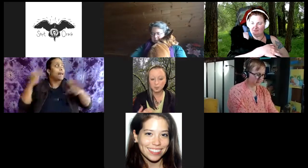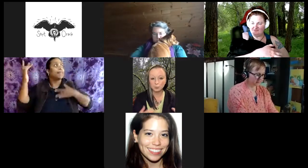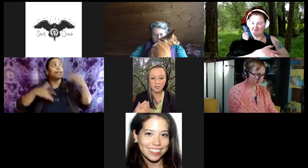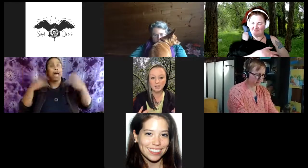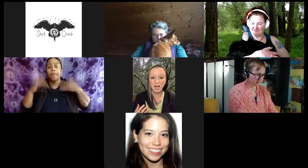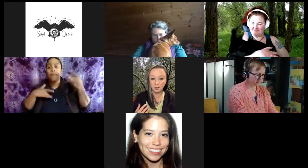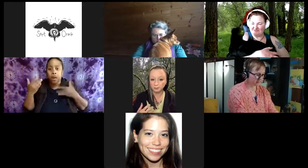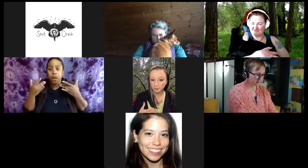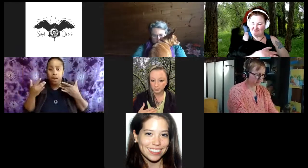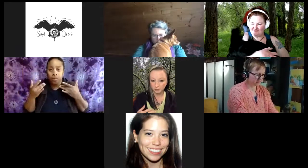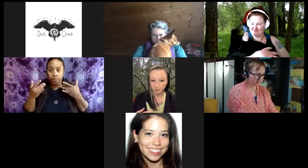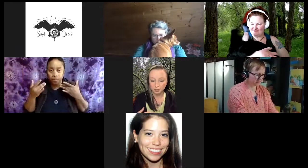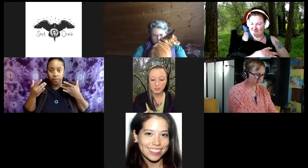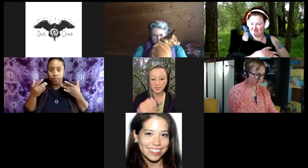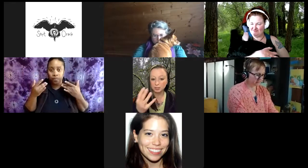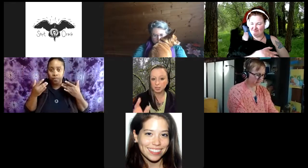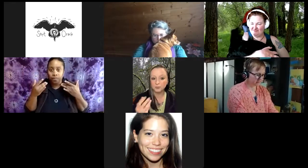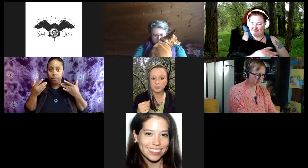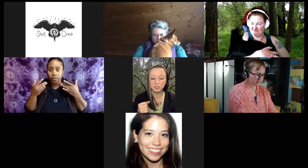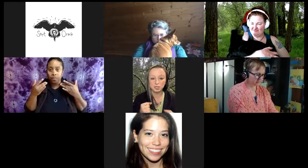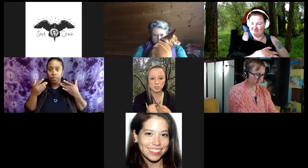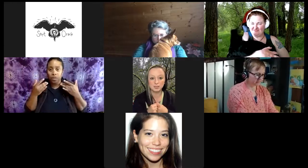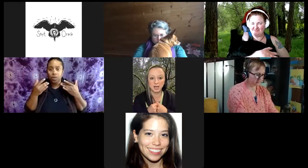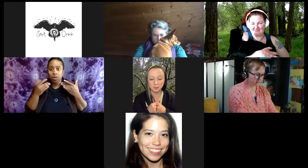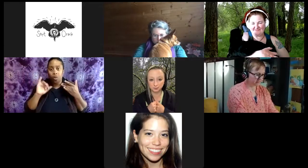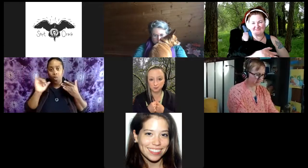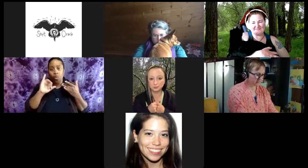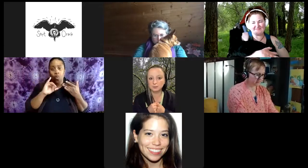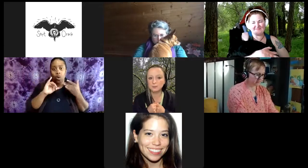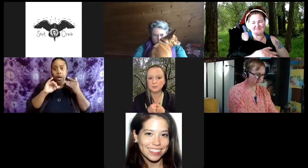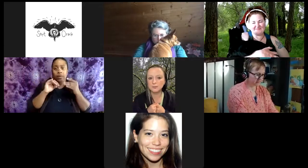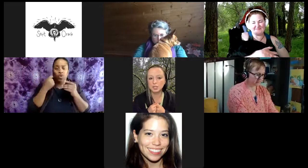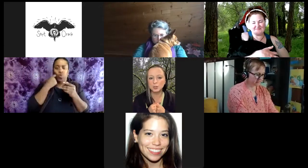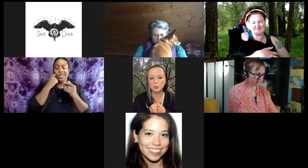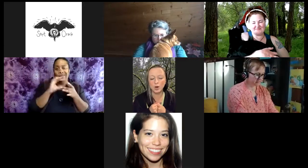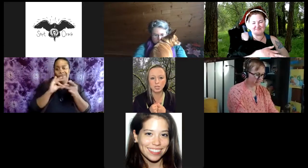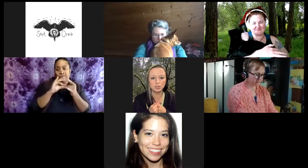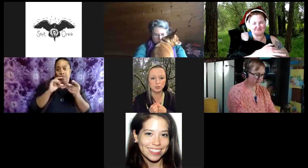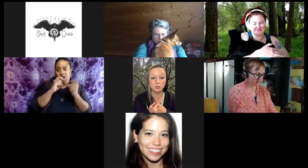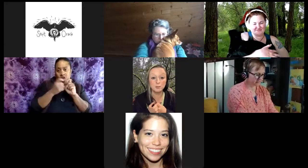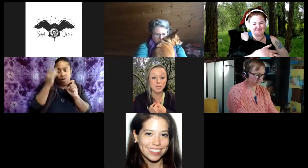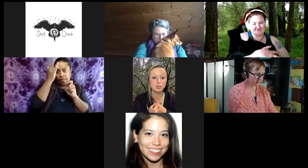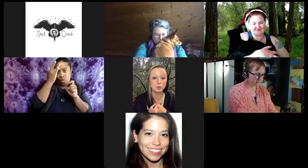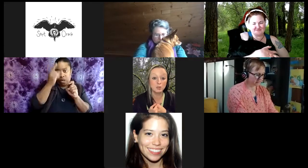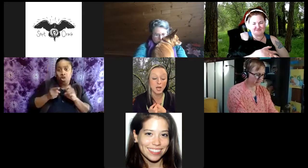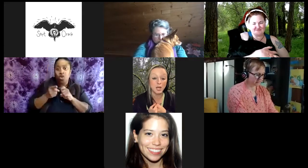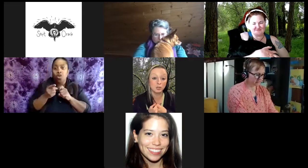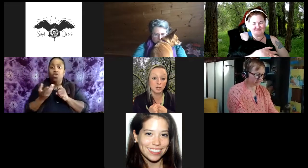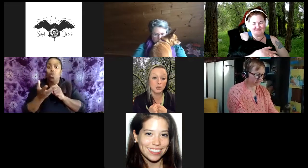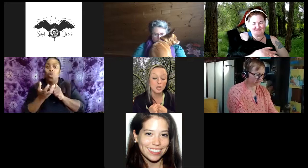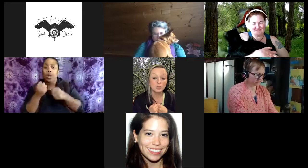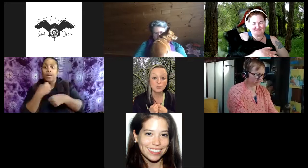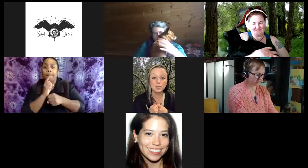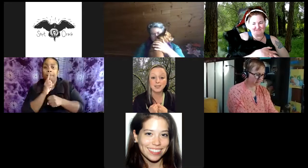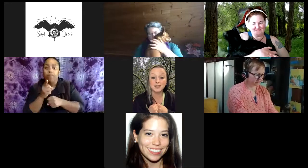And so with that, just like the shift witch said, you want to make sure that